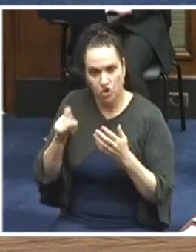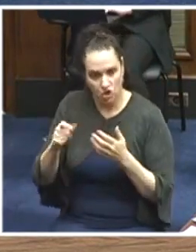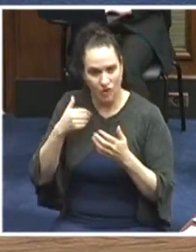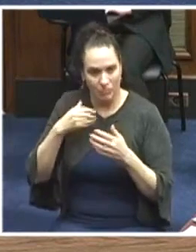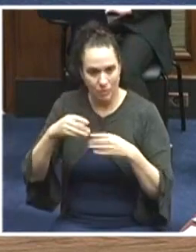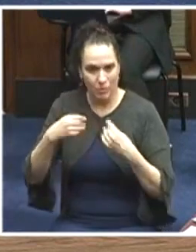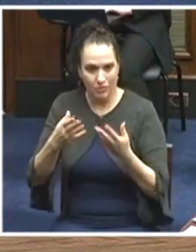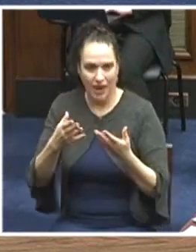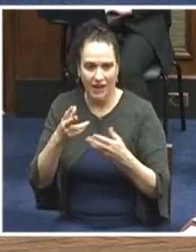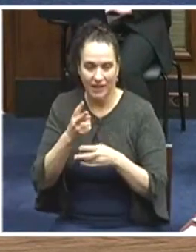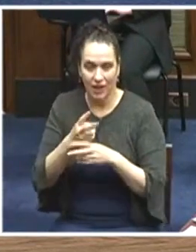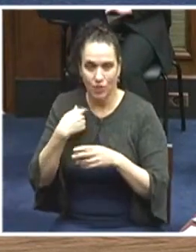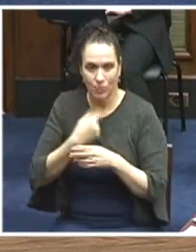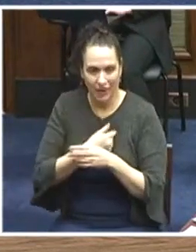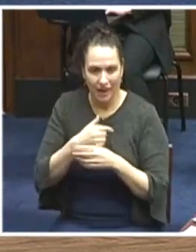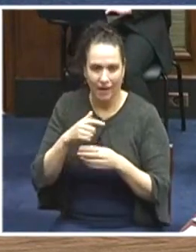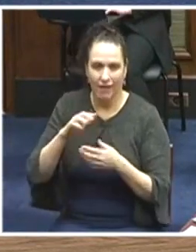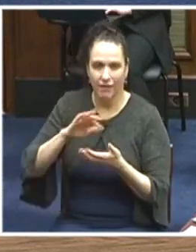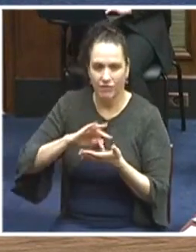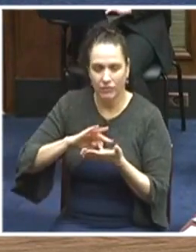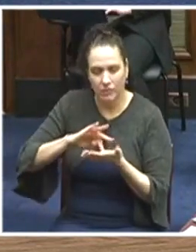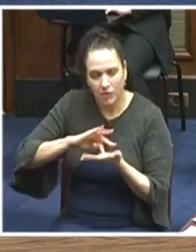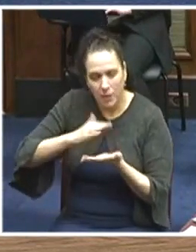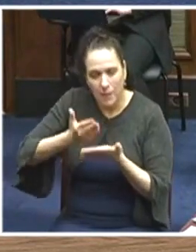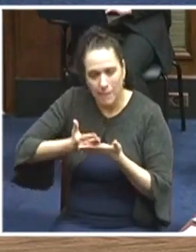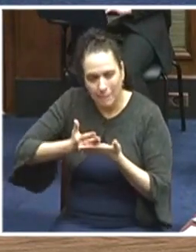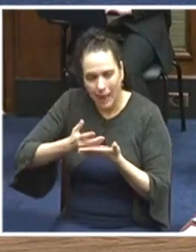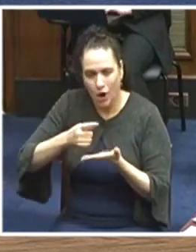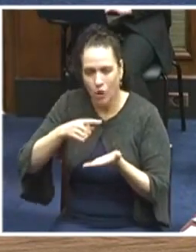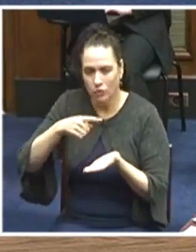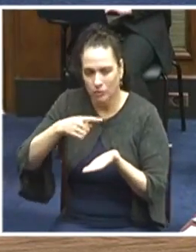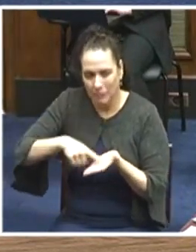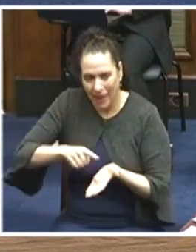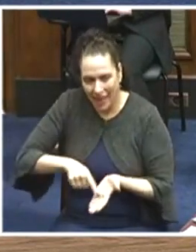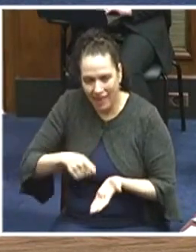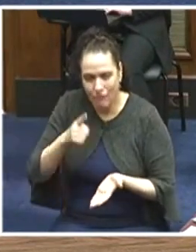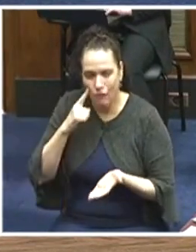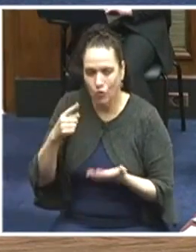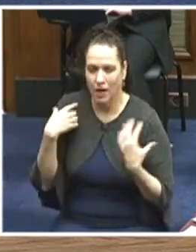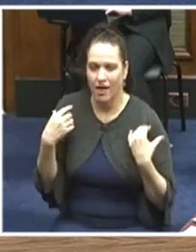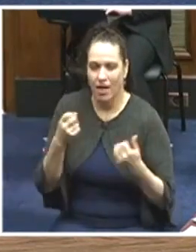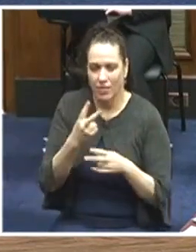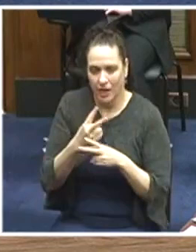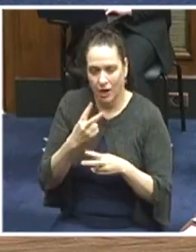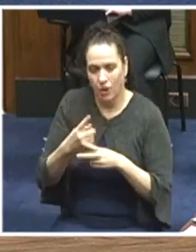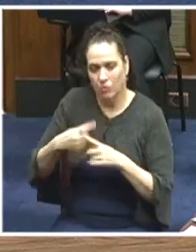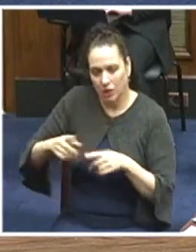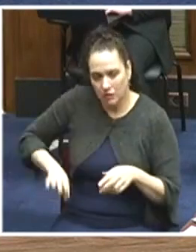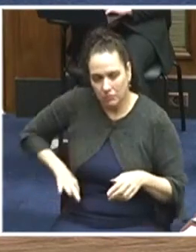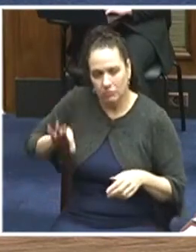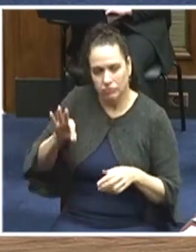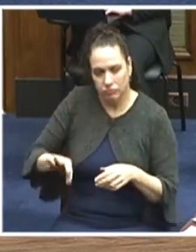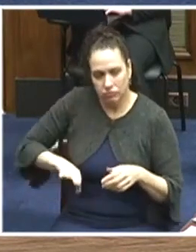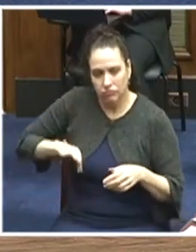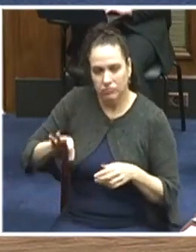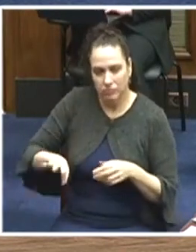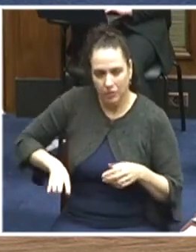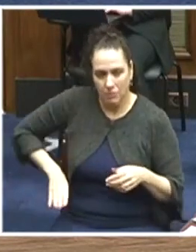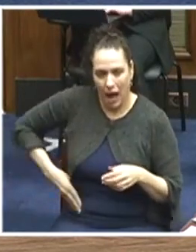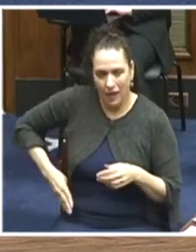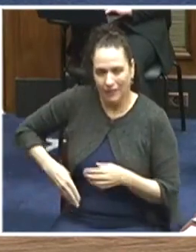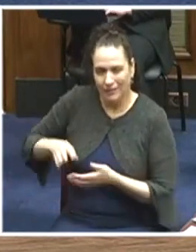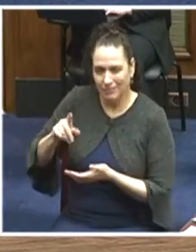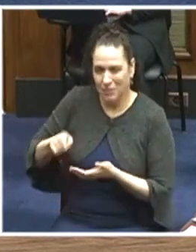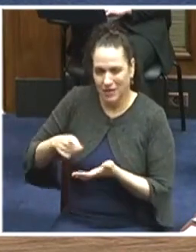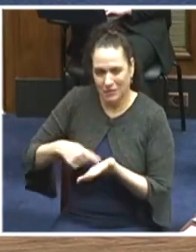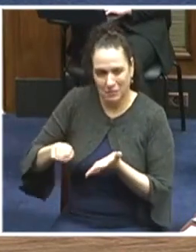by swelling premiums, as well as by skyrocketing deductible and maximum out-of-pocket expenses. They can go as high as $16,500,